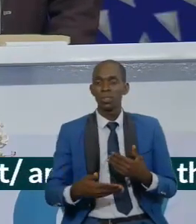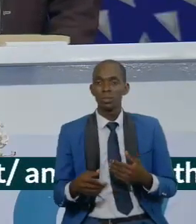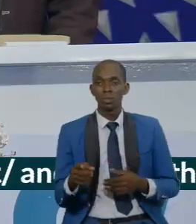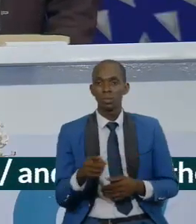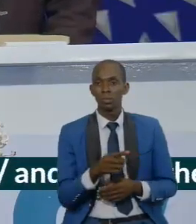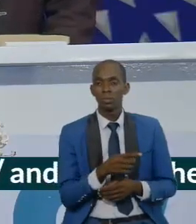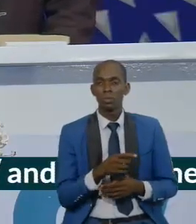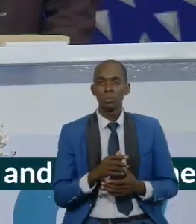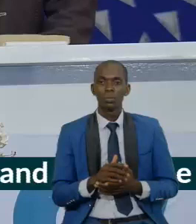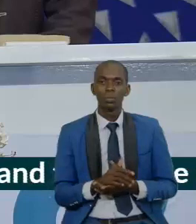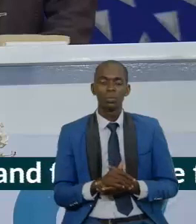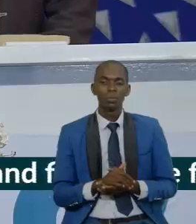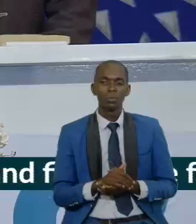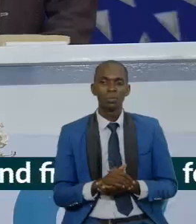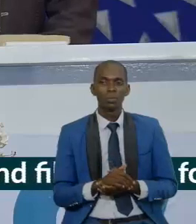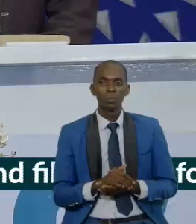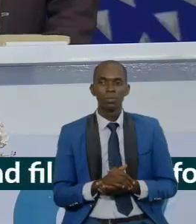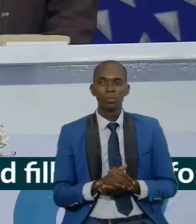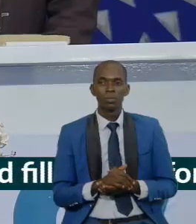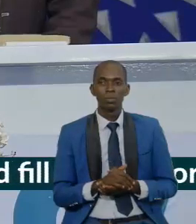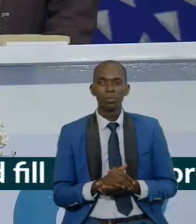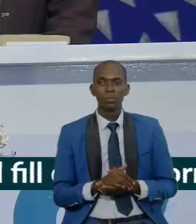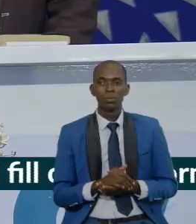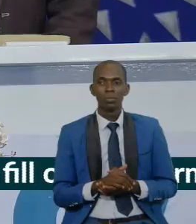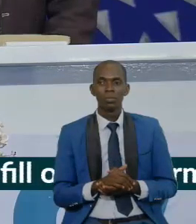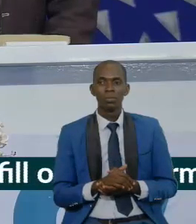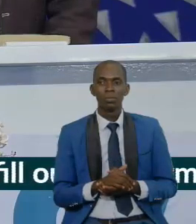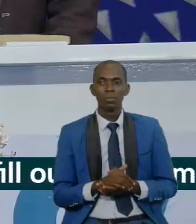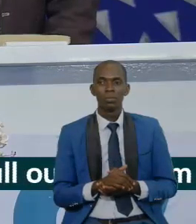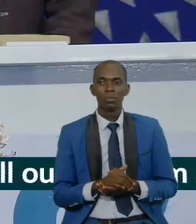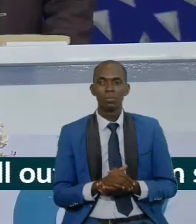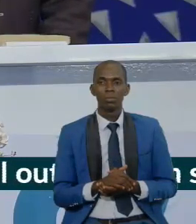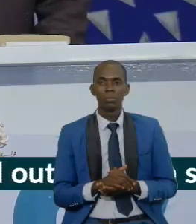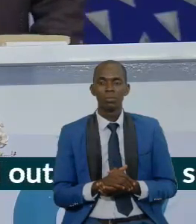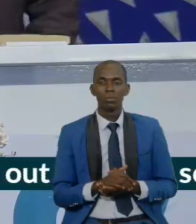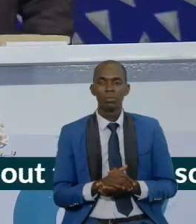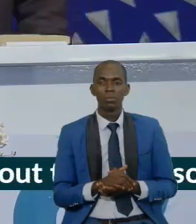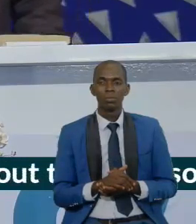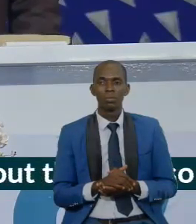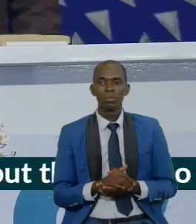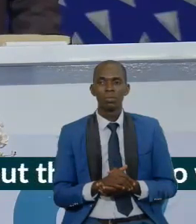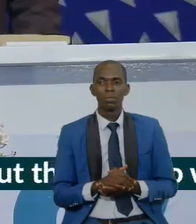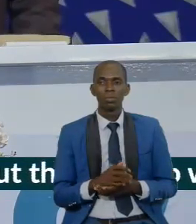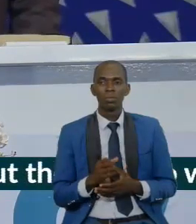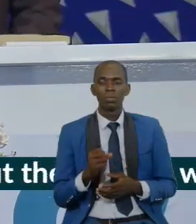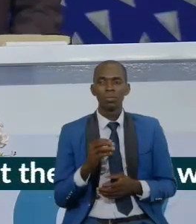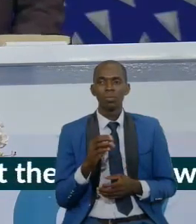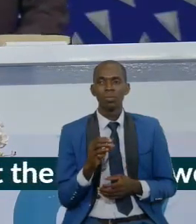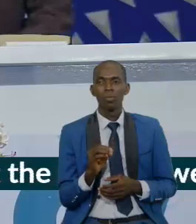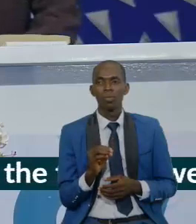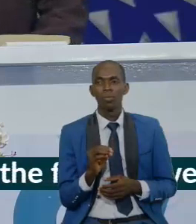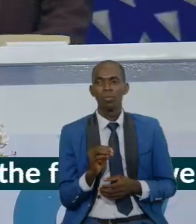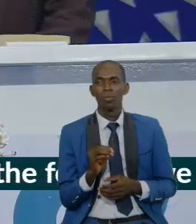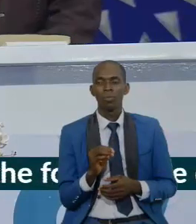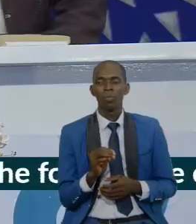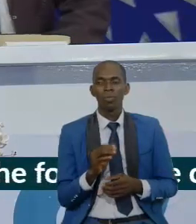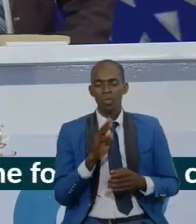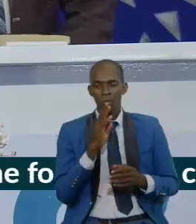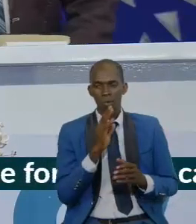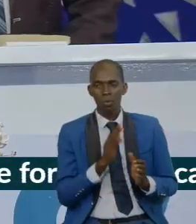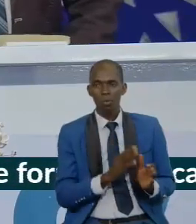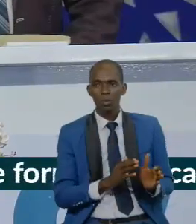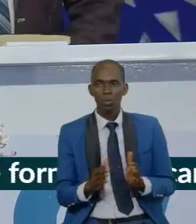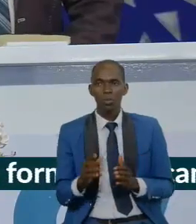Veuillez garder l'écoute pour plus de précision. So just be on the alert for more precision.